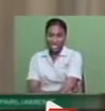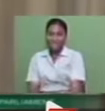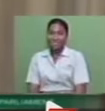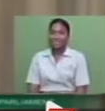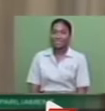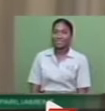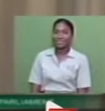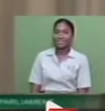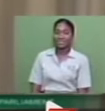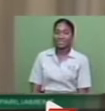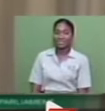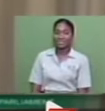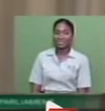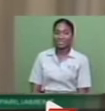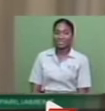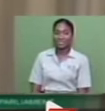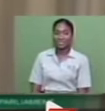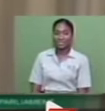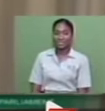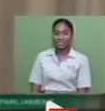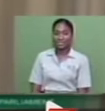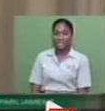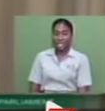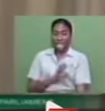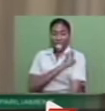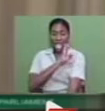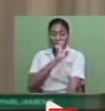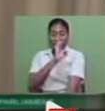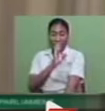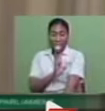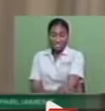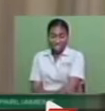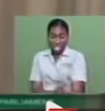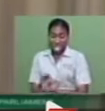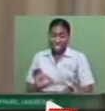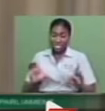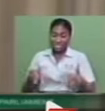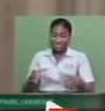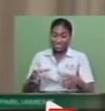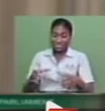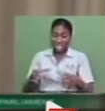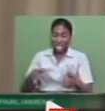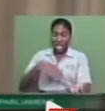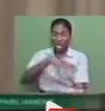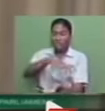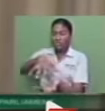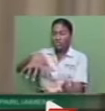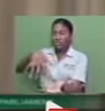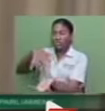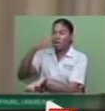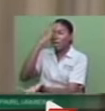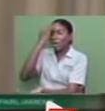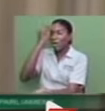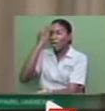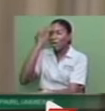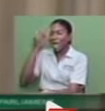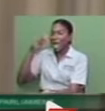shambles because of the incompetence of that government. And it is in shambles before COVID. I want to make a point again,